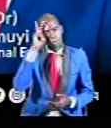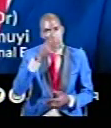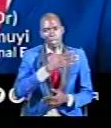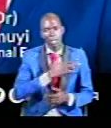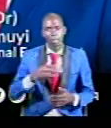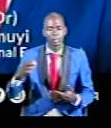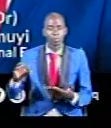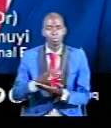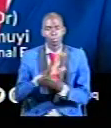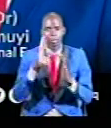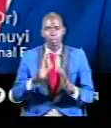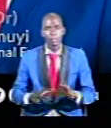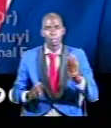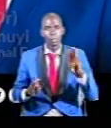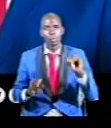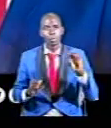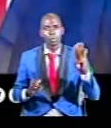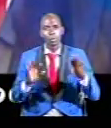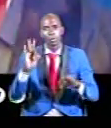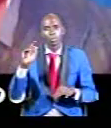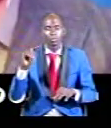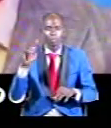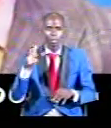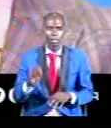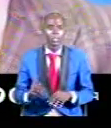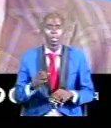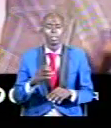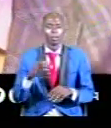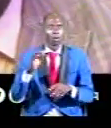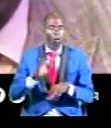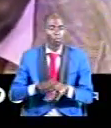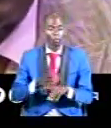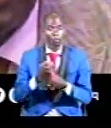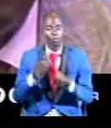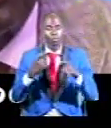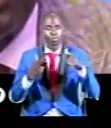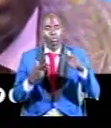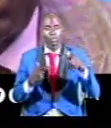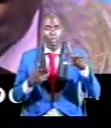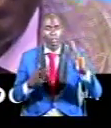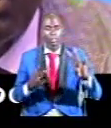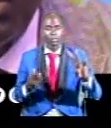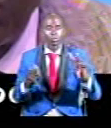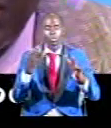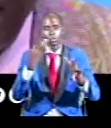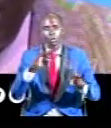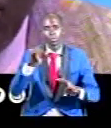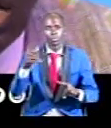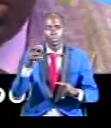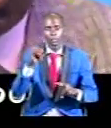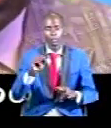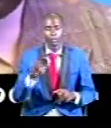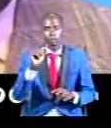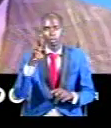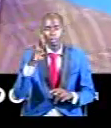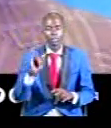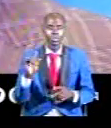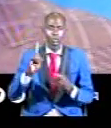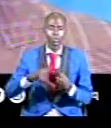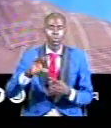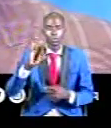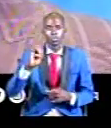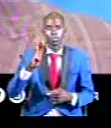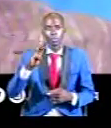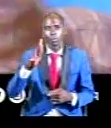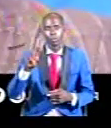joy in your joint inspirational international pastor William Moody and ask me to support this on our global crusade from the 27th of January to the 1st of February 2022